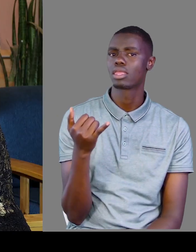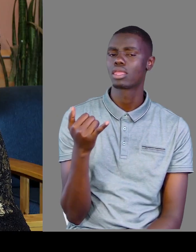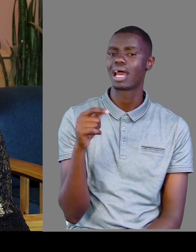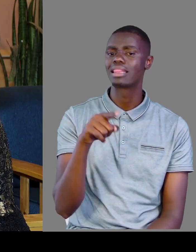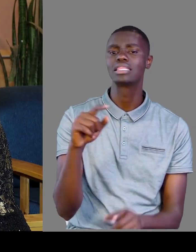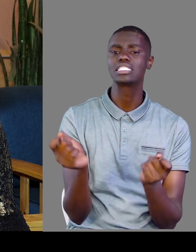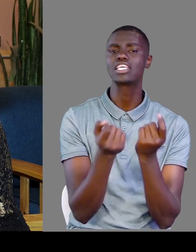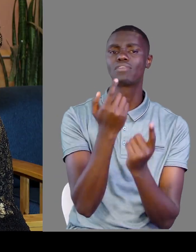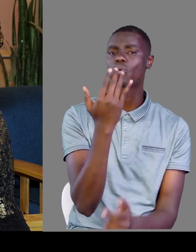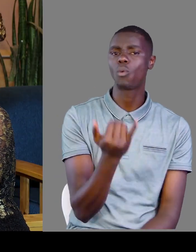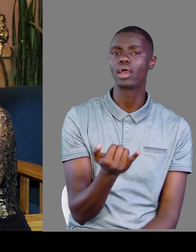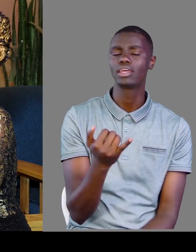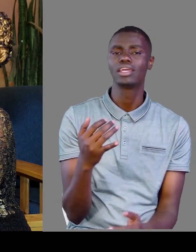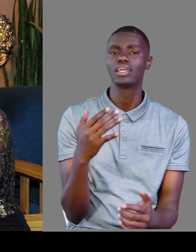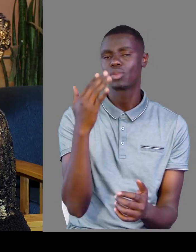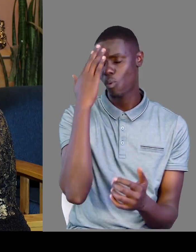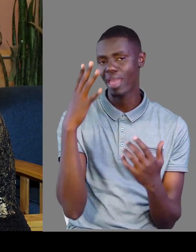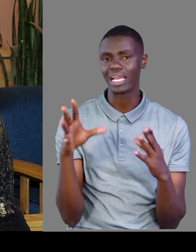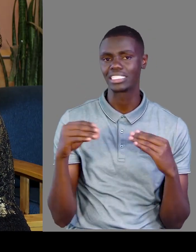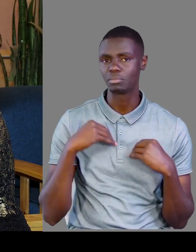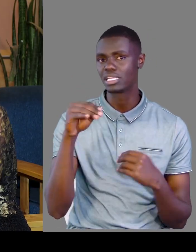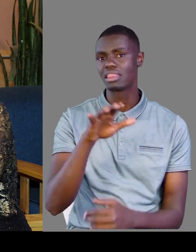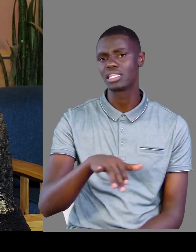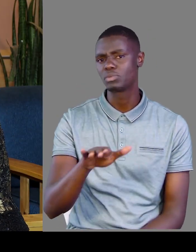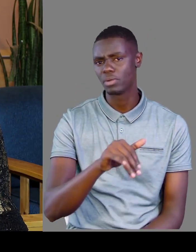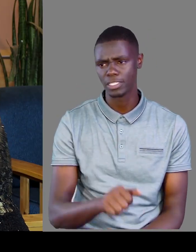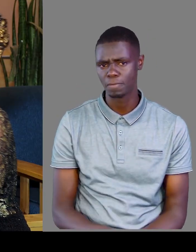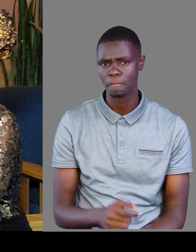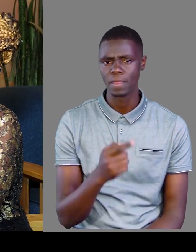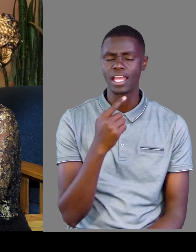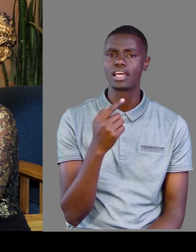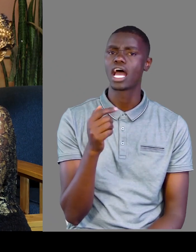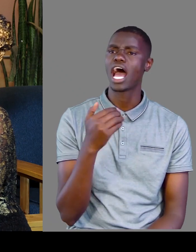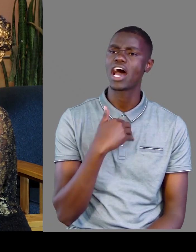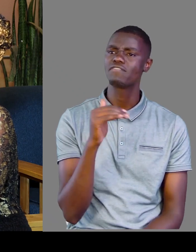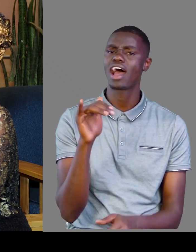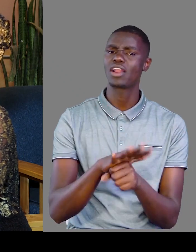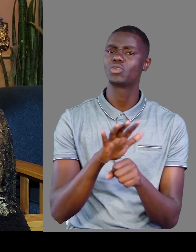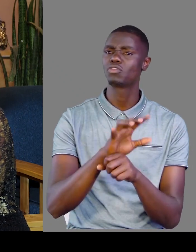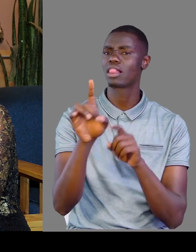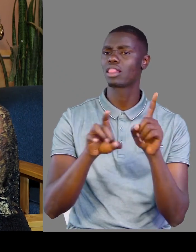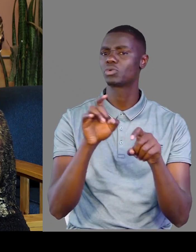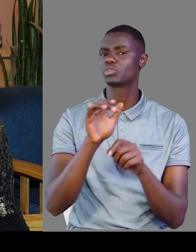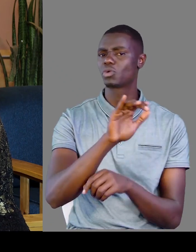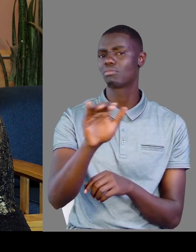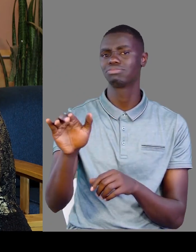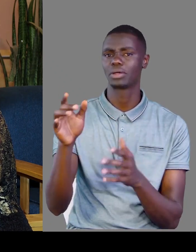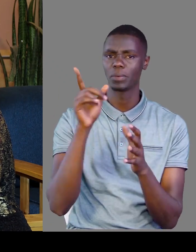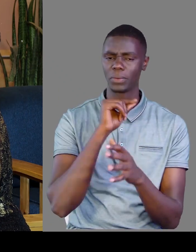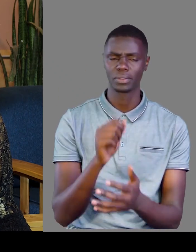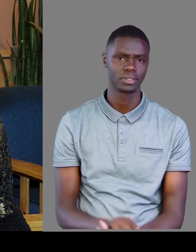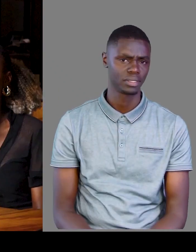why this event. Na mbona umeaccept kuwa hosted in this space and nituuliza maswali mingi at the same time. Tuambie hizo